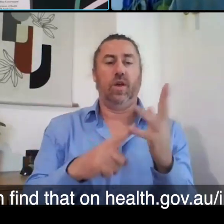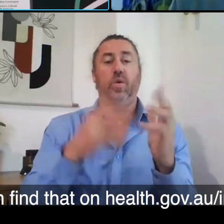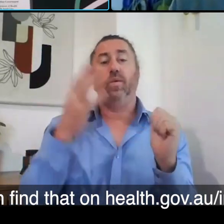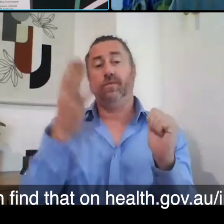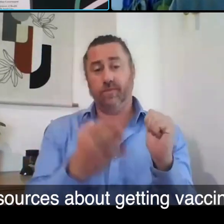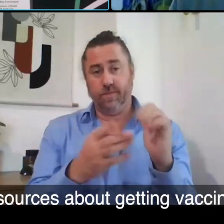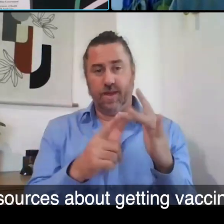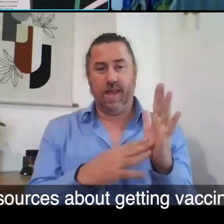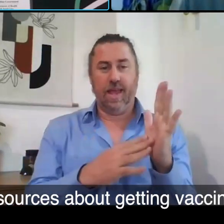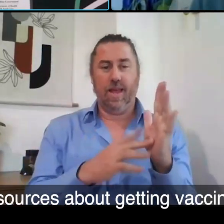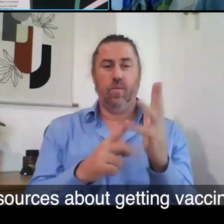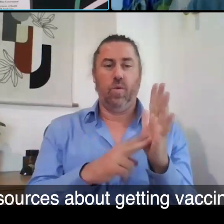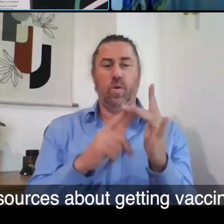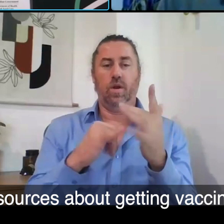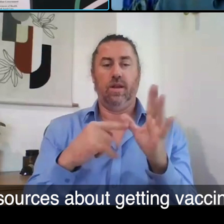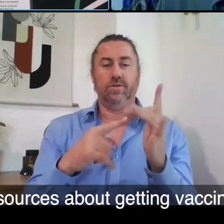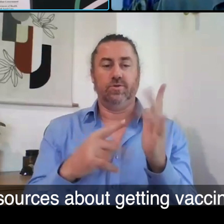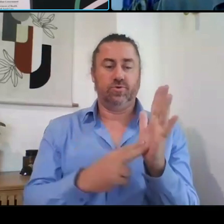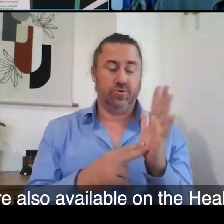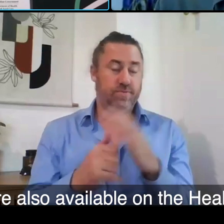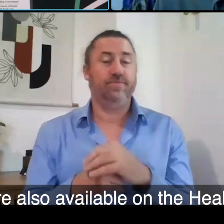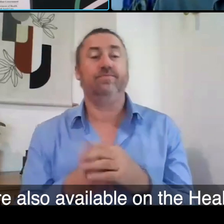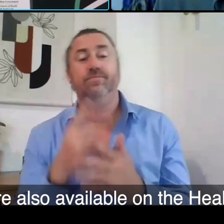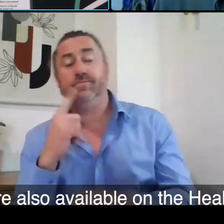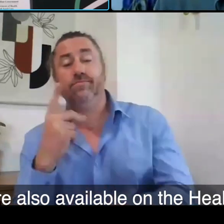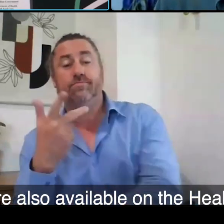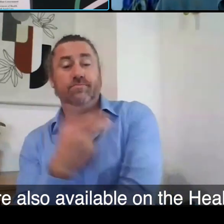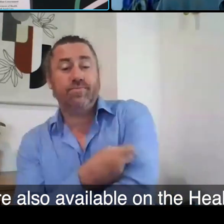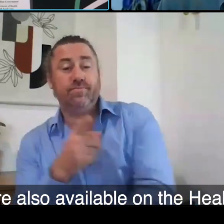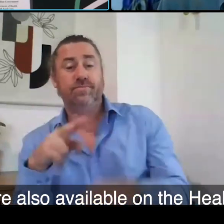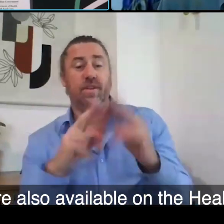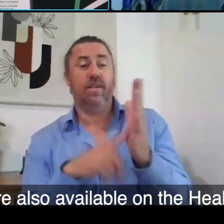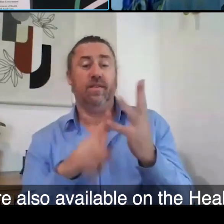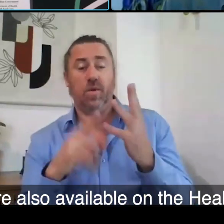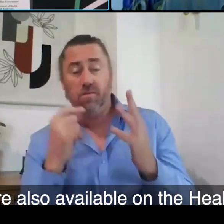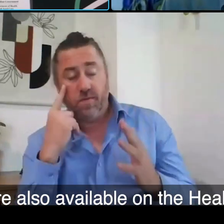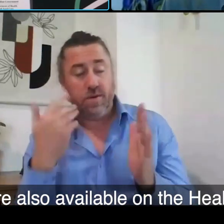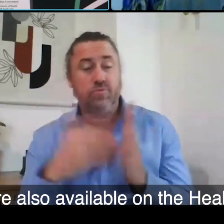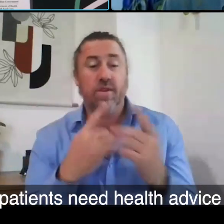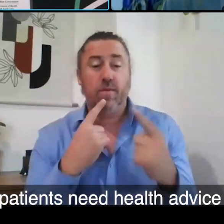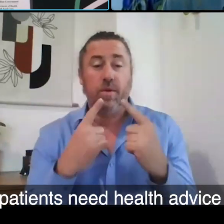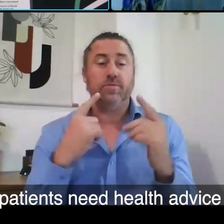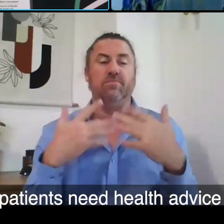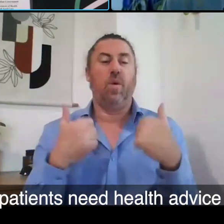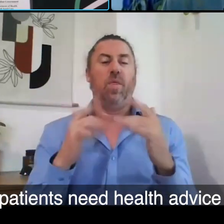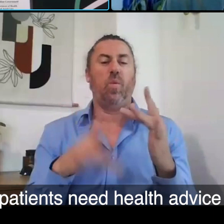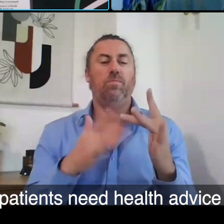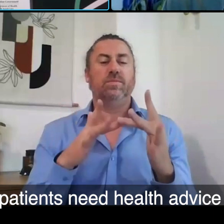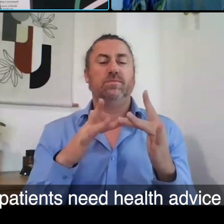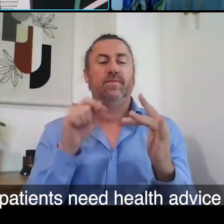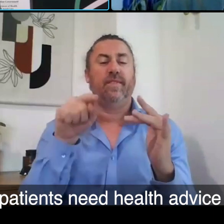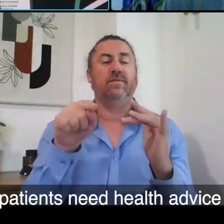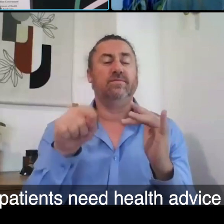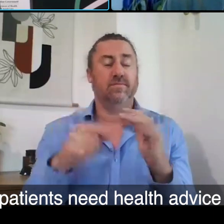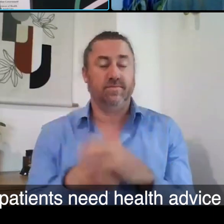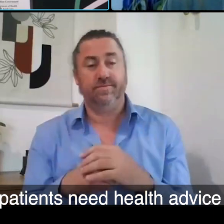health.gov.au/immunisation. Additional resources about getting vaccinated against influenza are also available on the health website. And if your patients need health